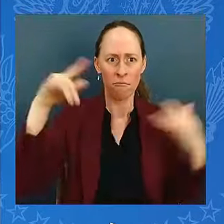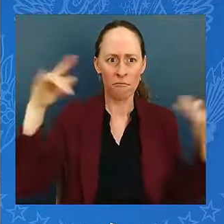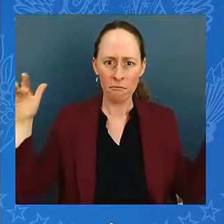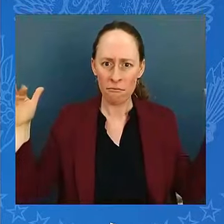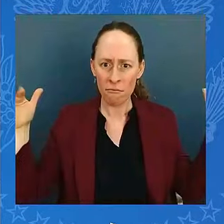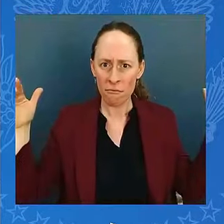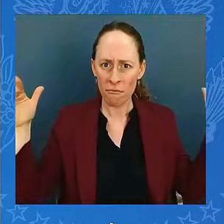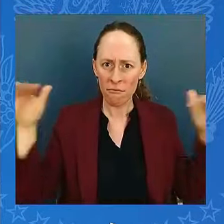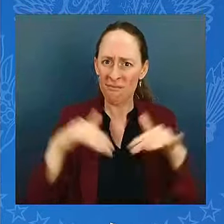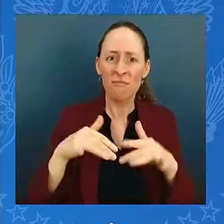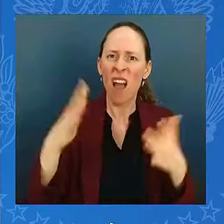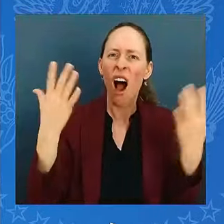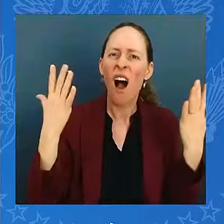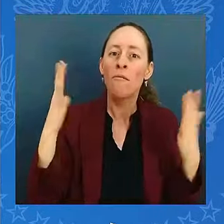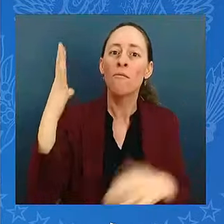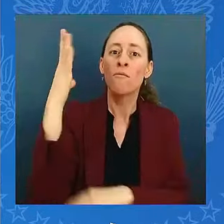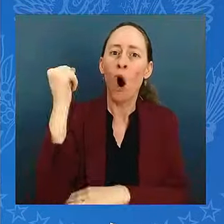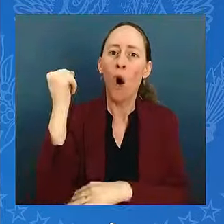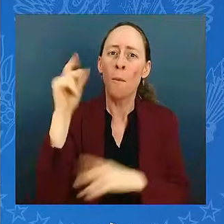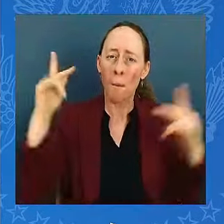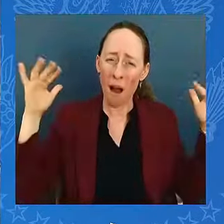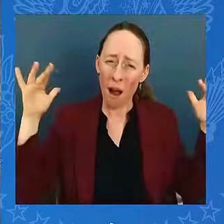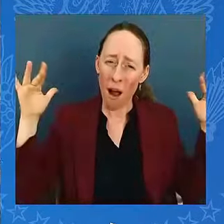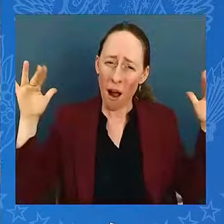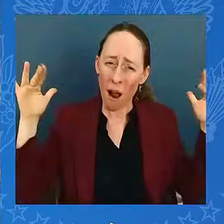everyone watches women's sports.